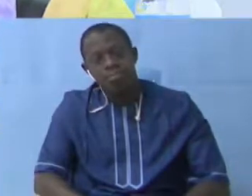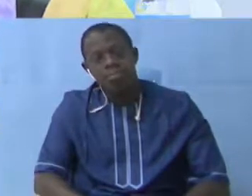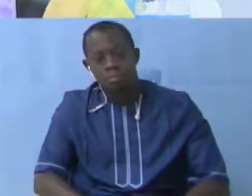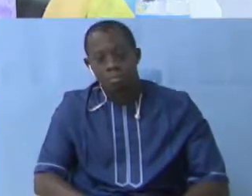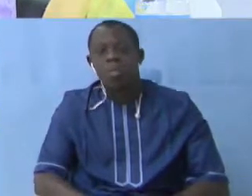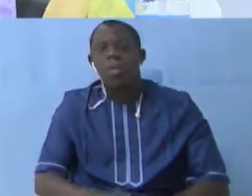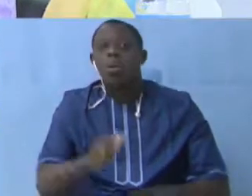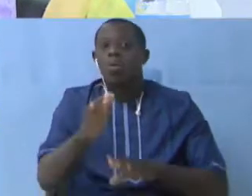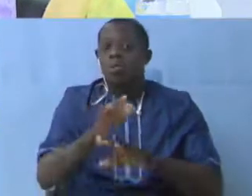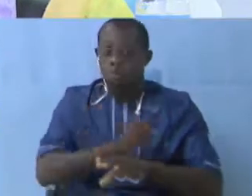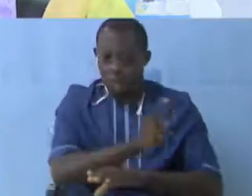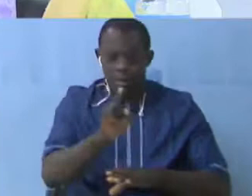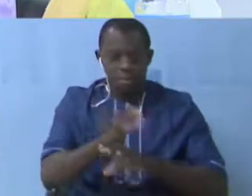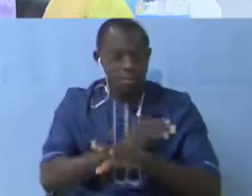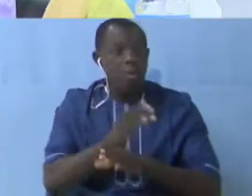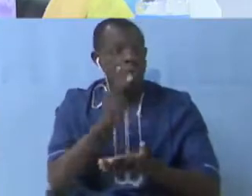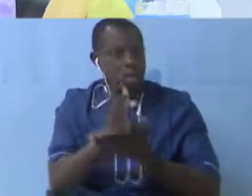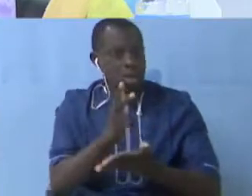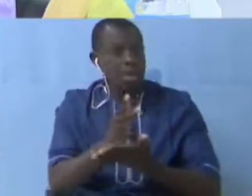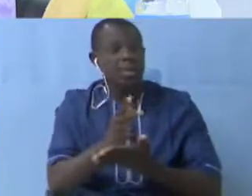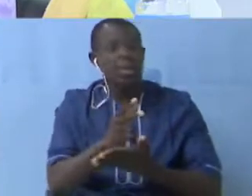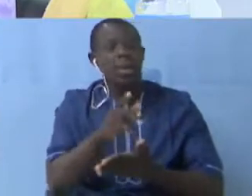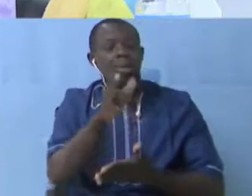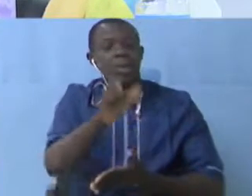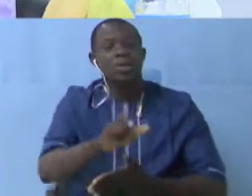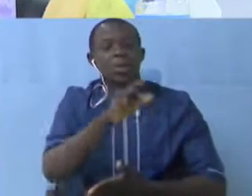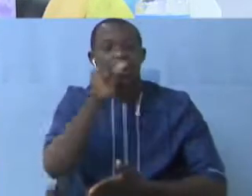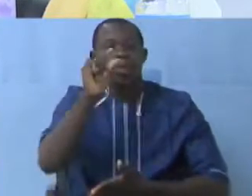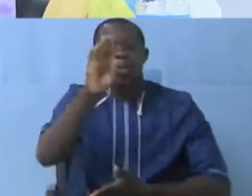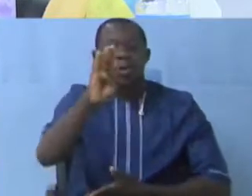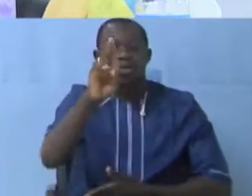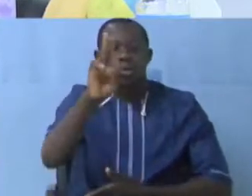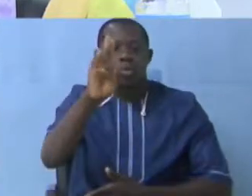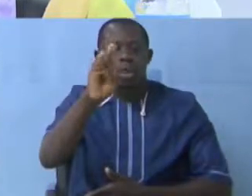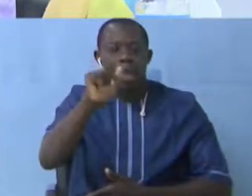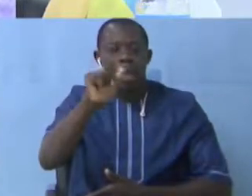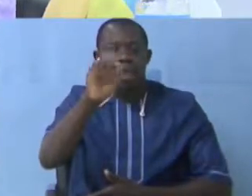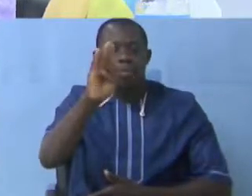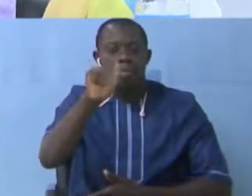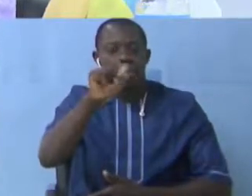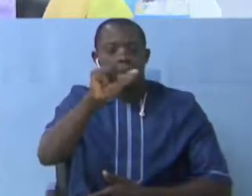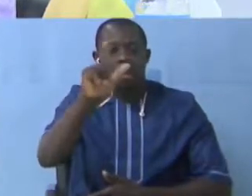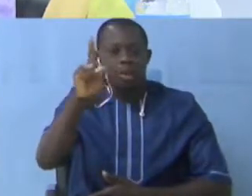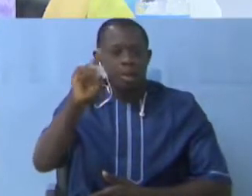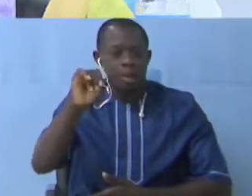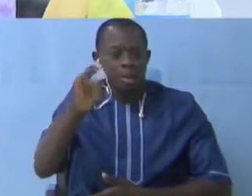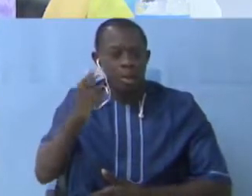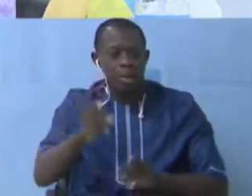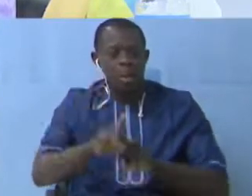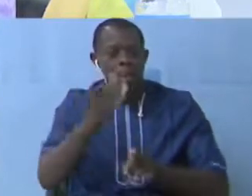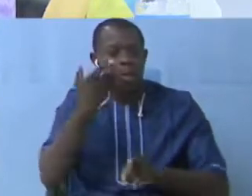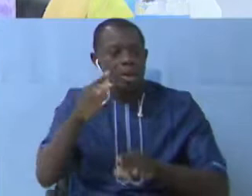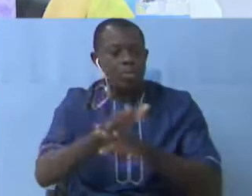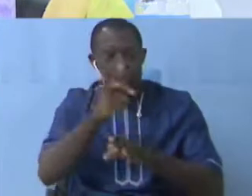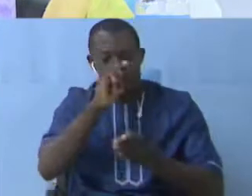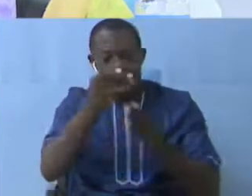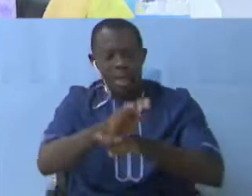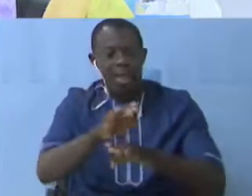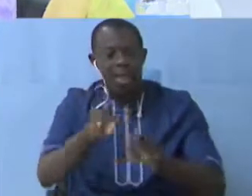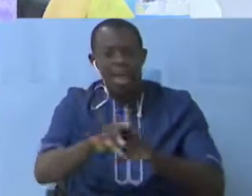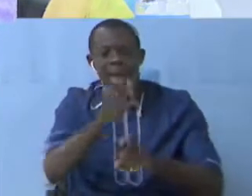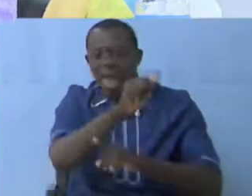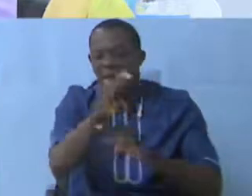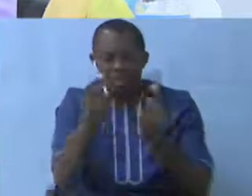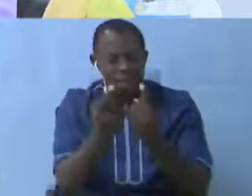case of Buba Balde when he passed. ci lu mel ni ki Buba Balde ci Dakar bi mu faatoo. Everything was organized by Gambians